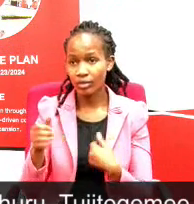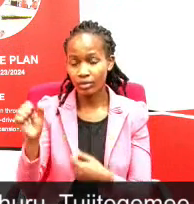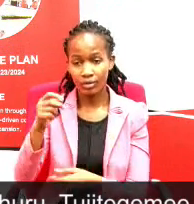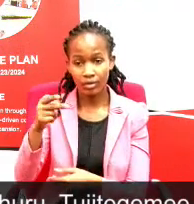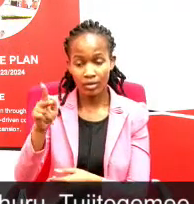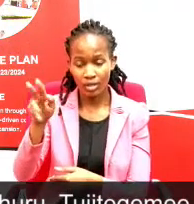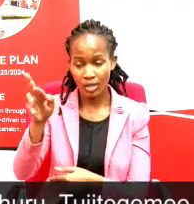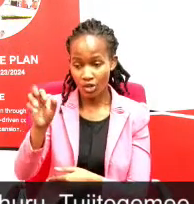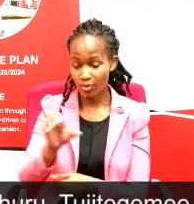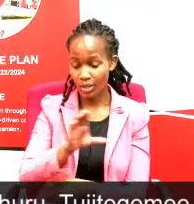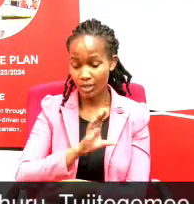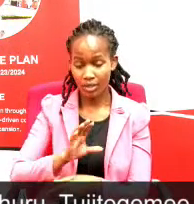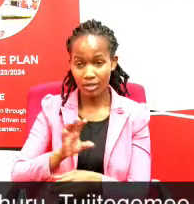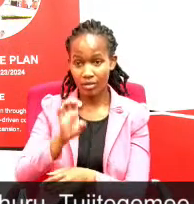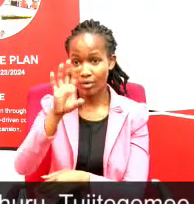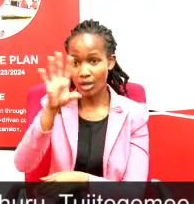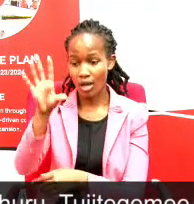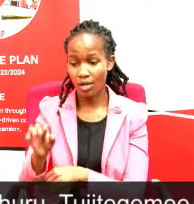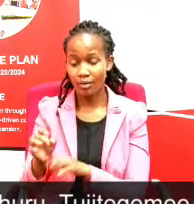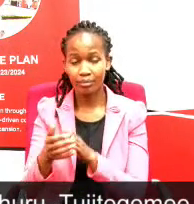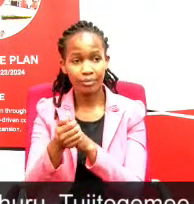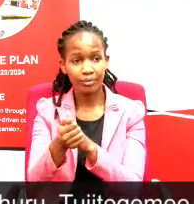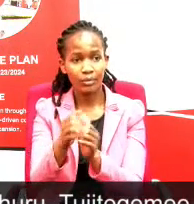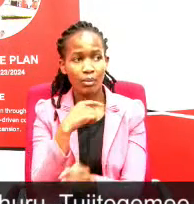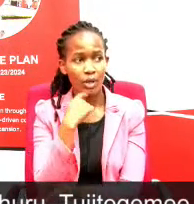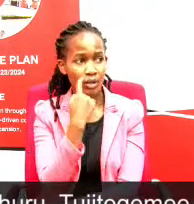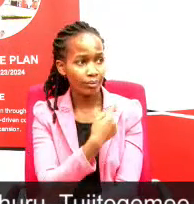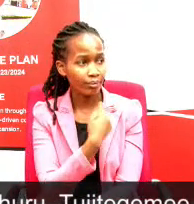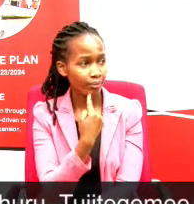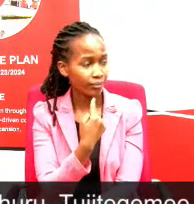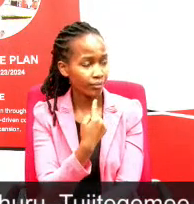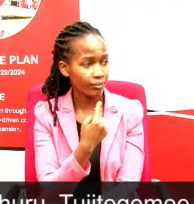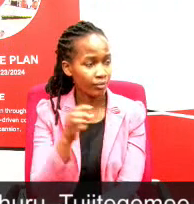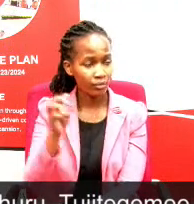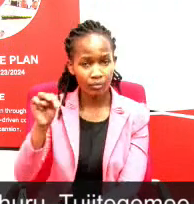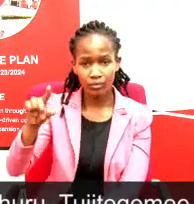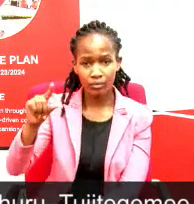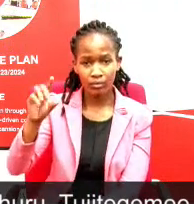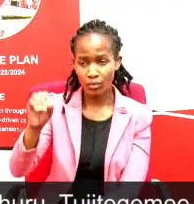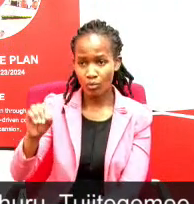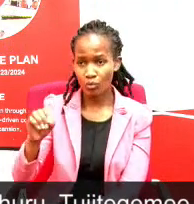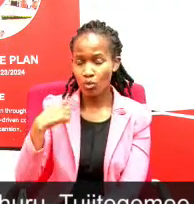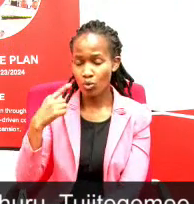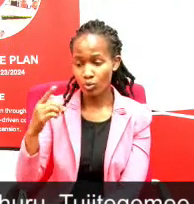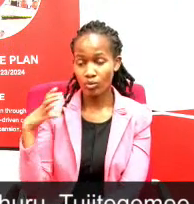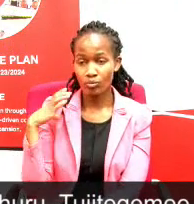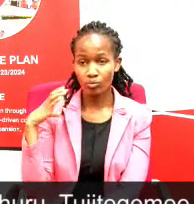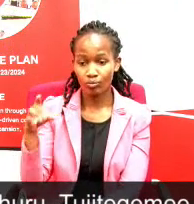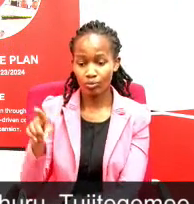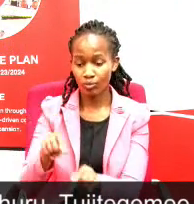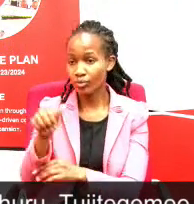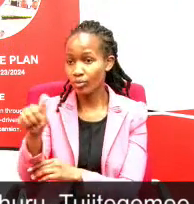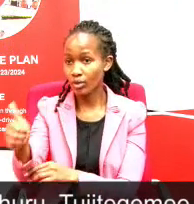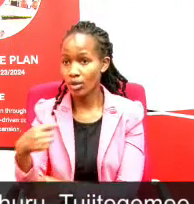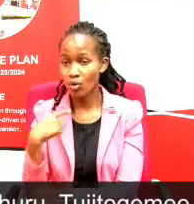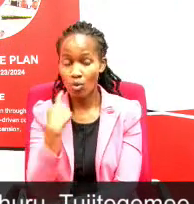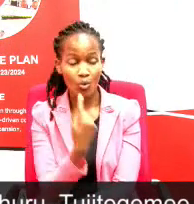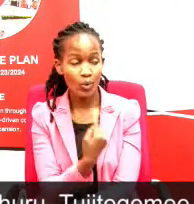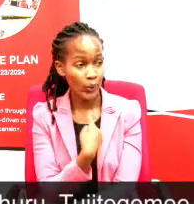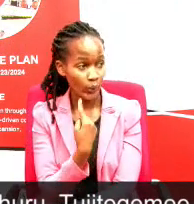East Africa, led by Mr. Genesio Mugo, who is the chairman. We have with us